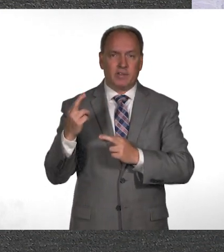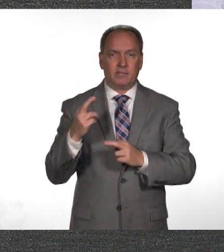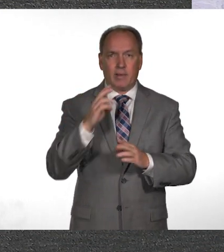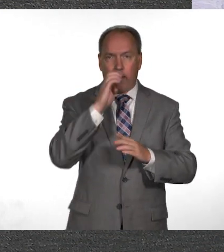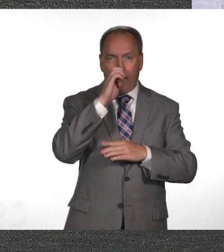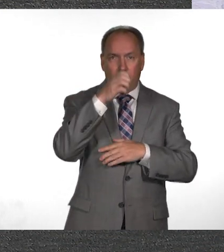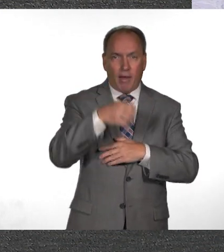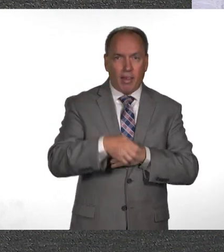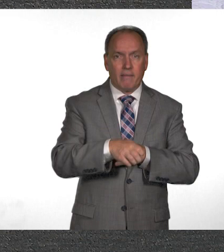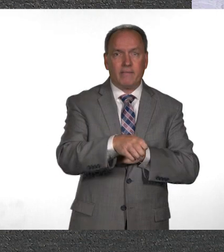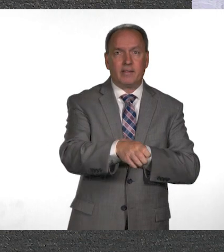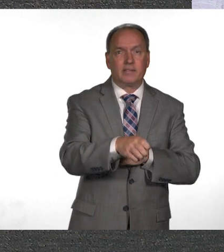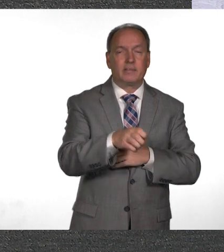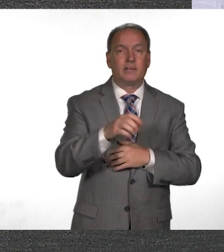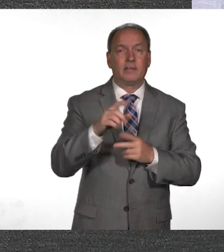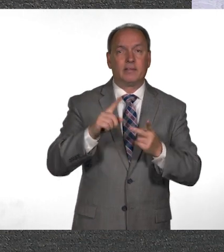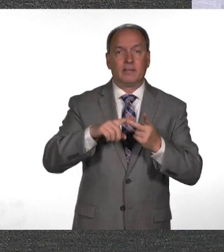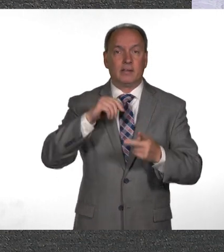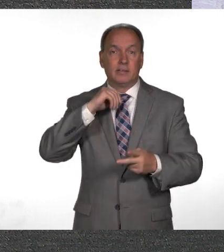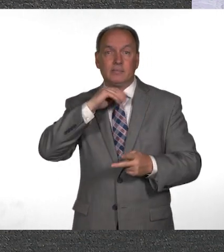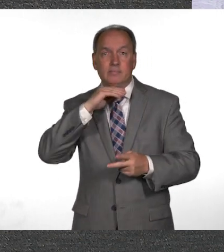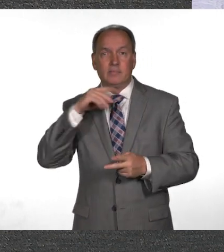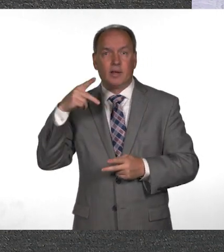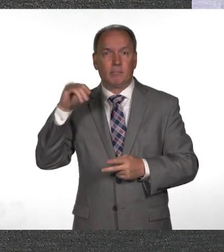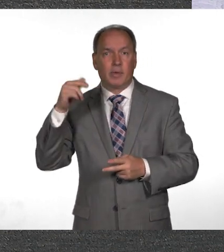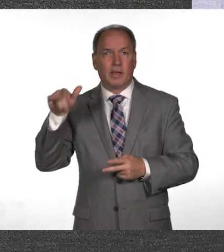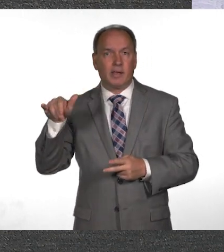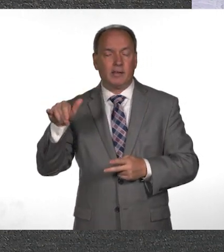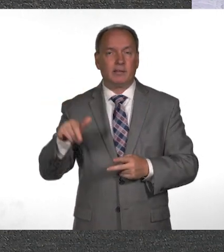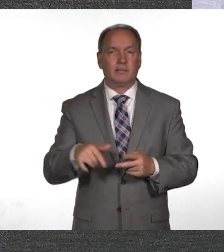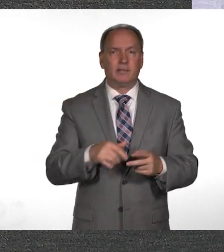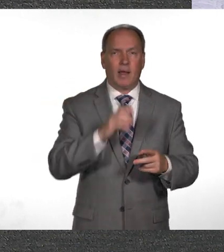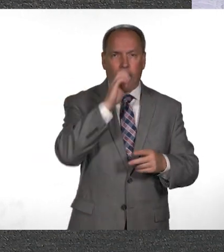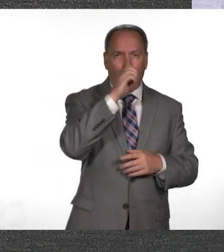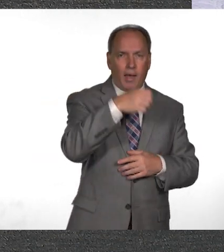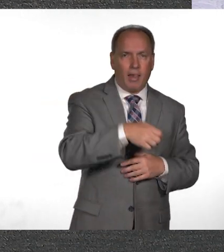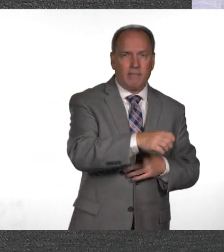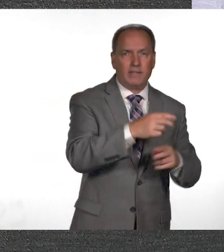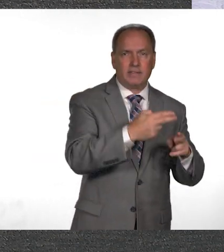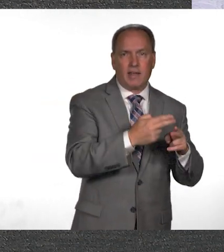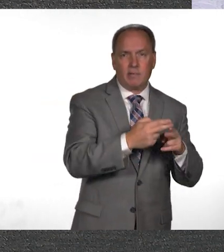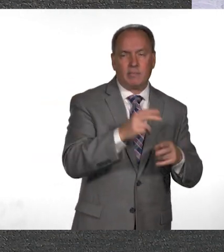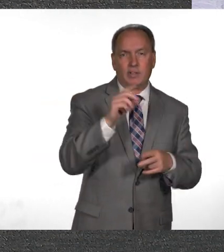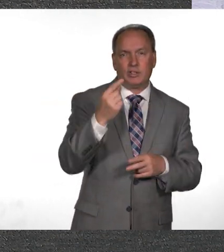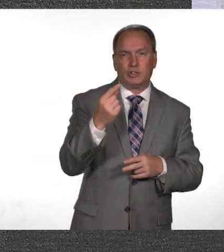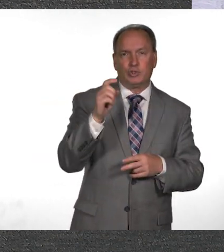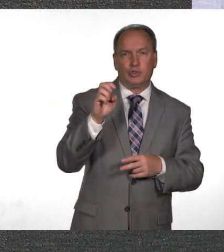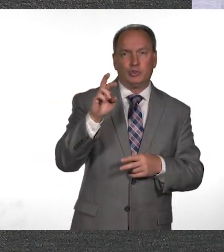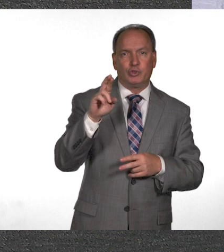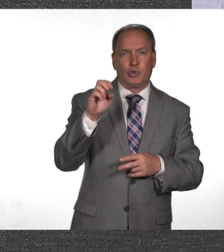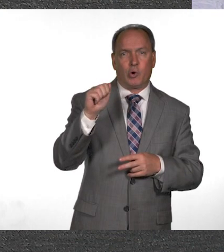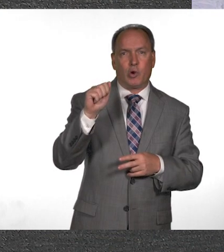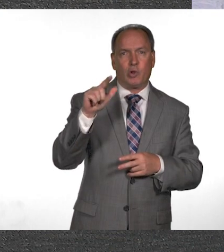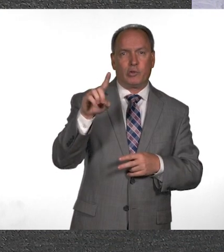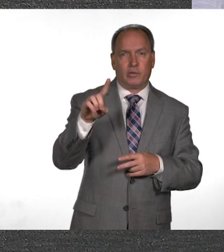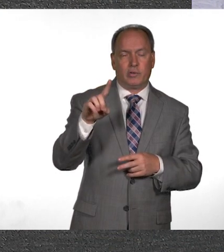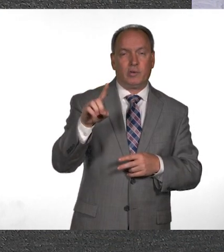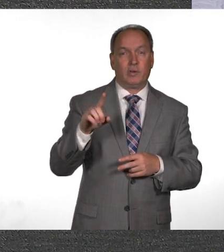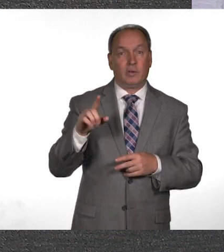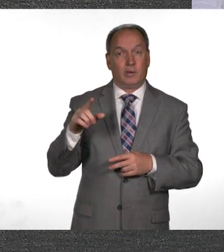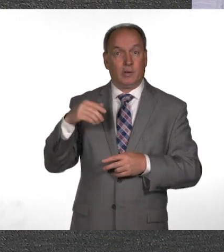or Elephant is actually Gerald. His name is Gerald. Piggy is Piggy. Yeah, so these two little